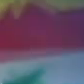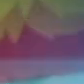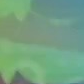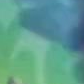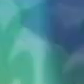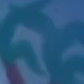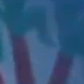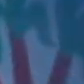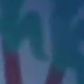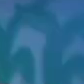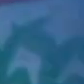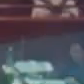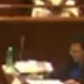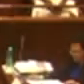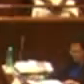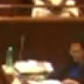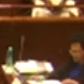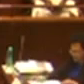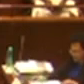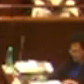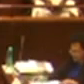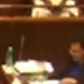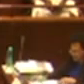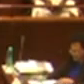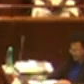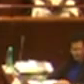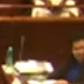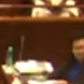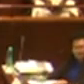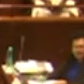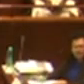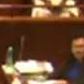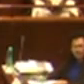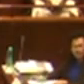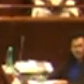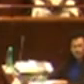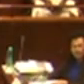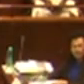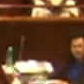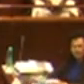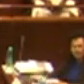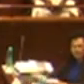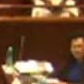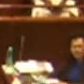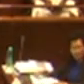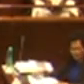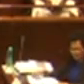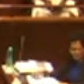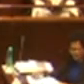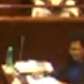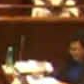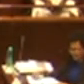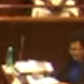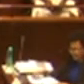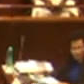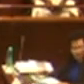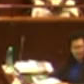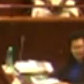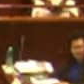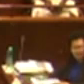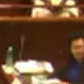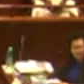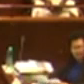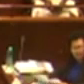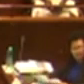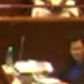there has been an evaluation during the defence review process of prospects for lasting peace and stability